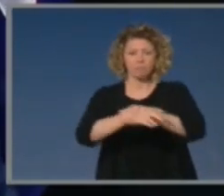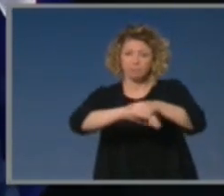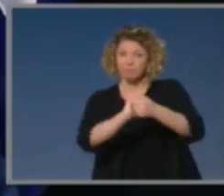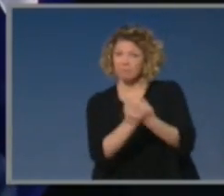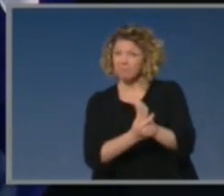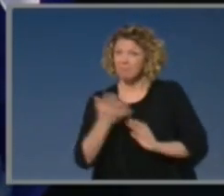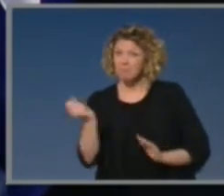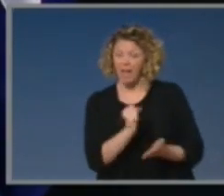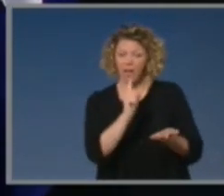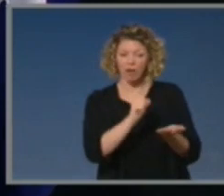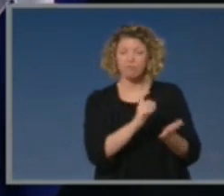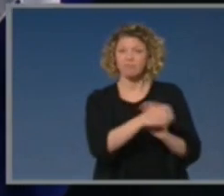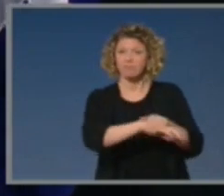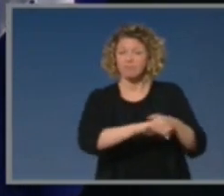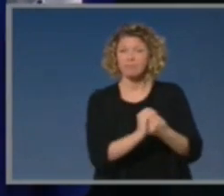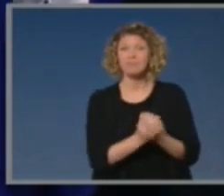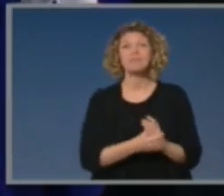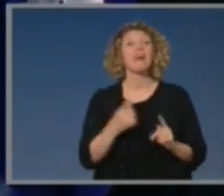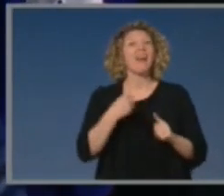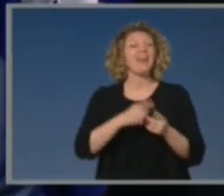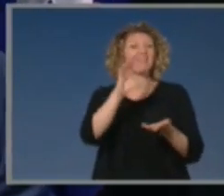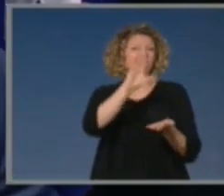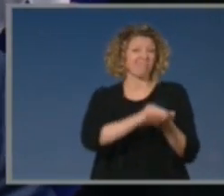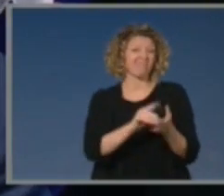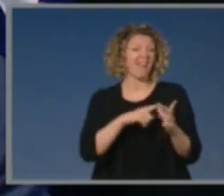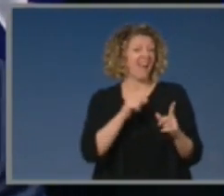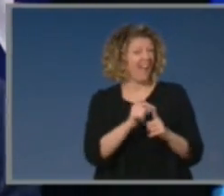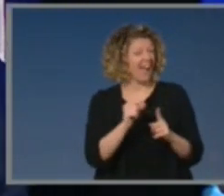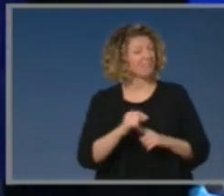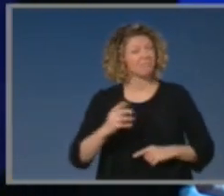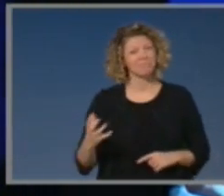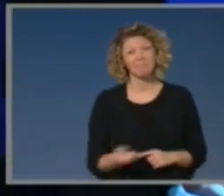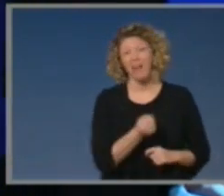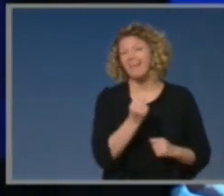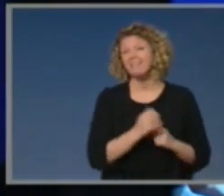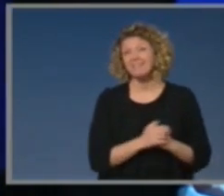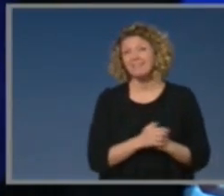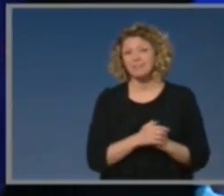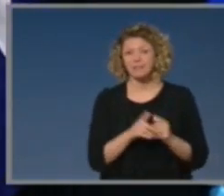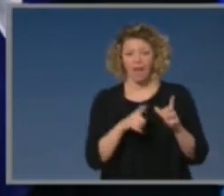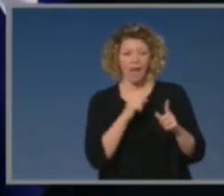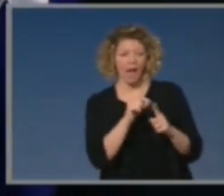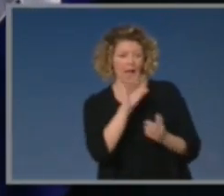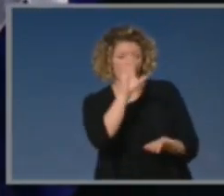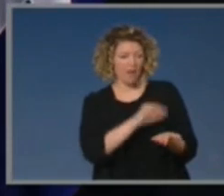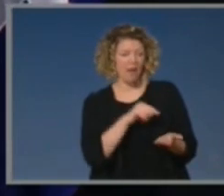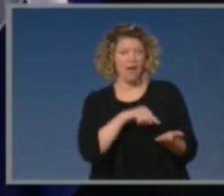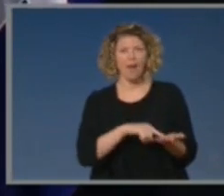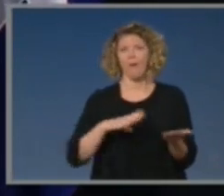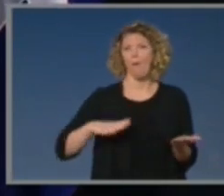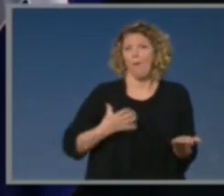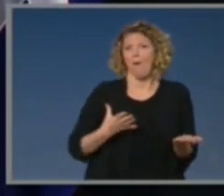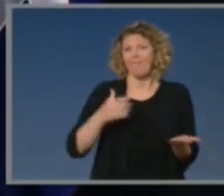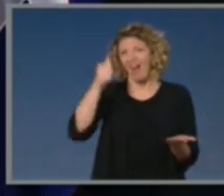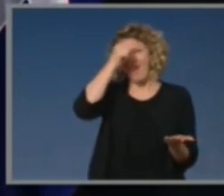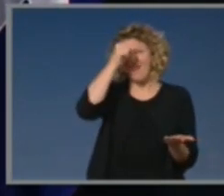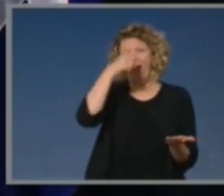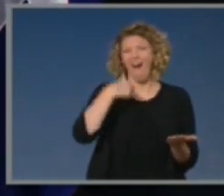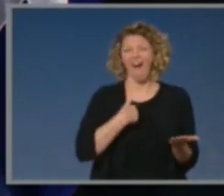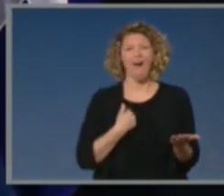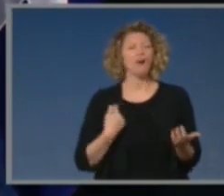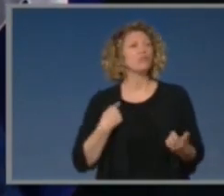and of course downloading the COVID Safe app that provides that passport, I think, to protect those you're with, your family,